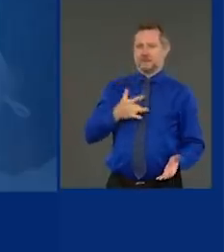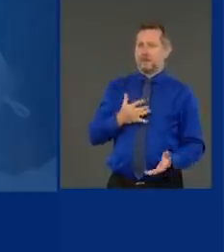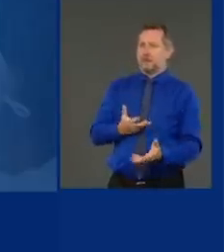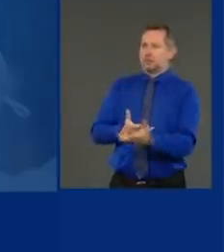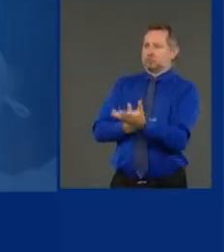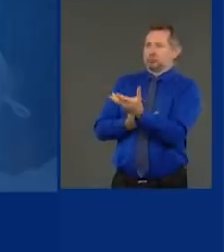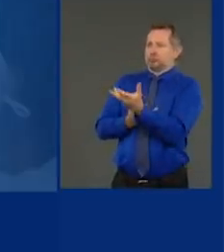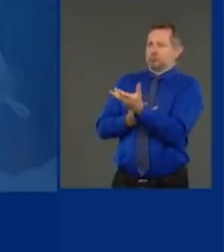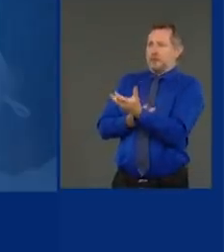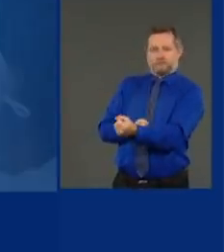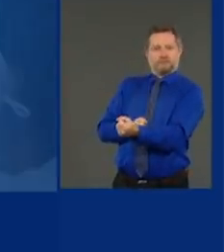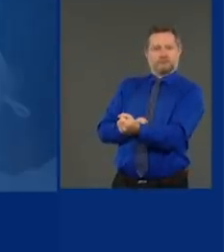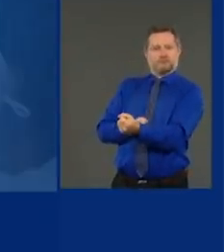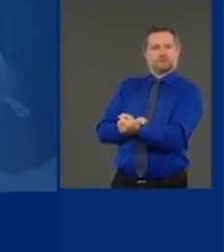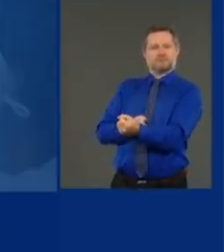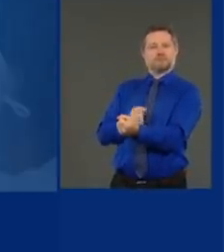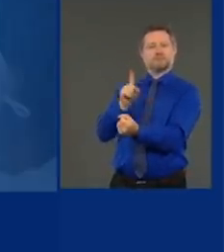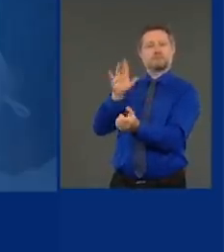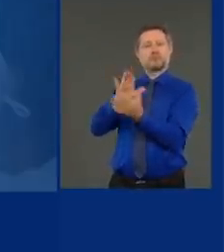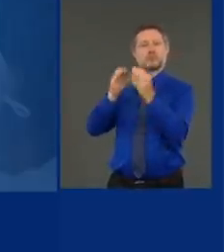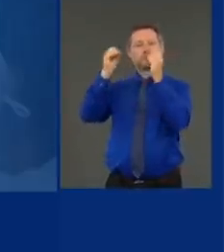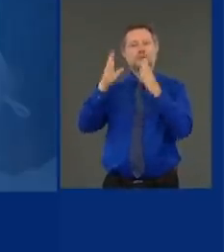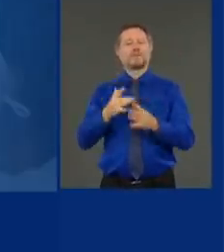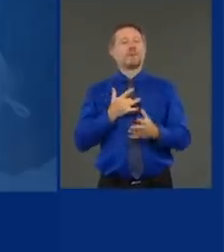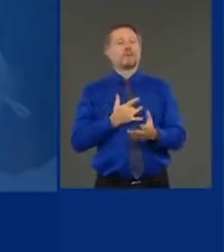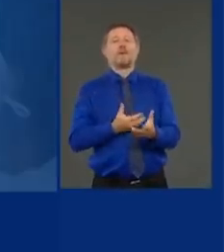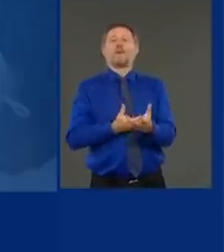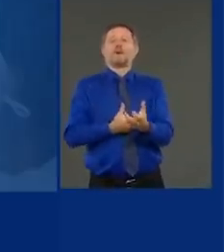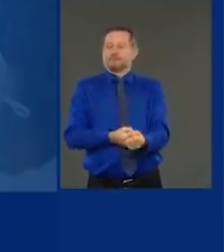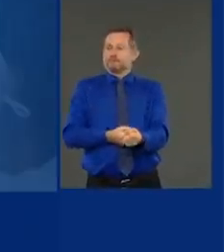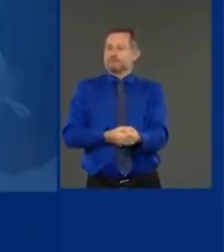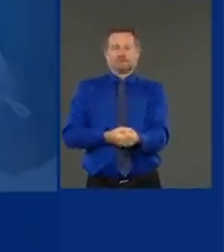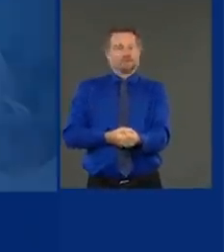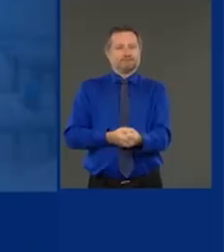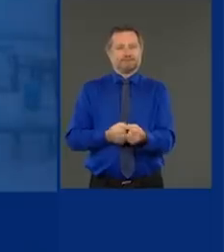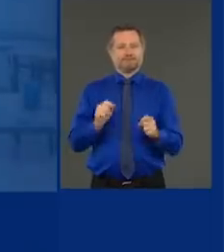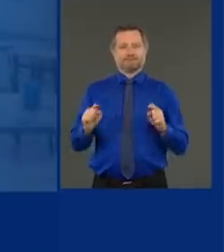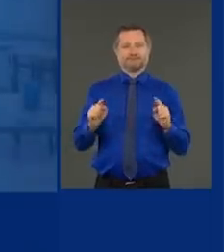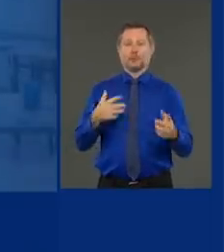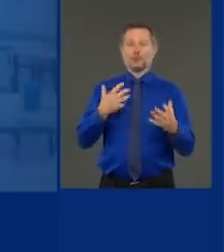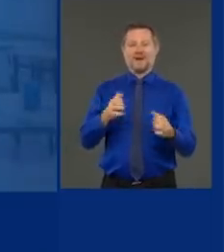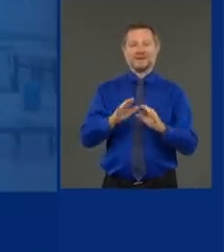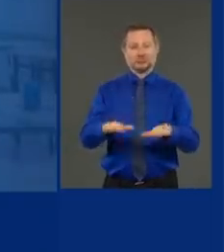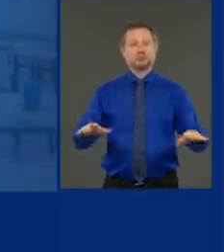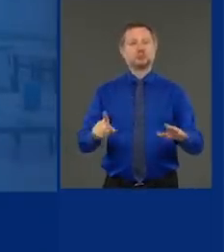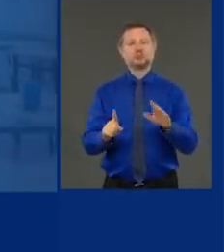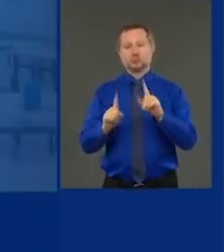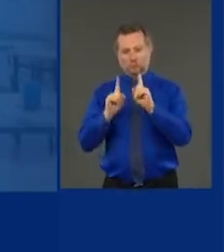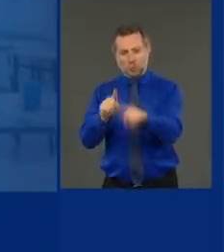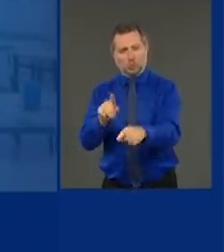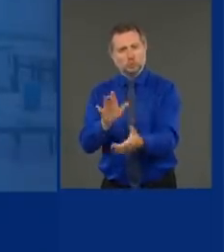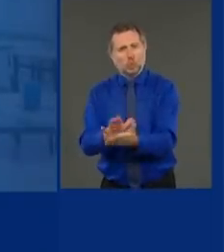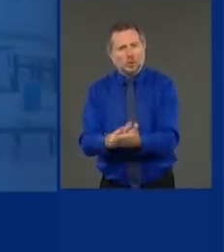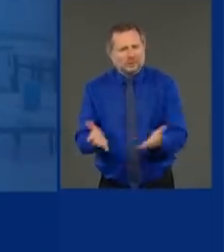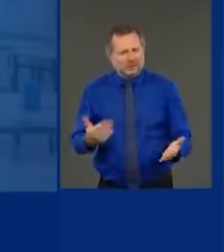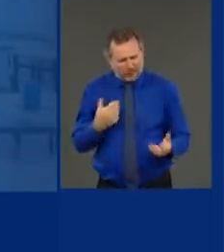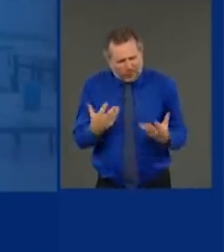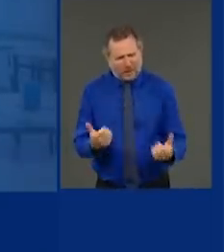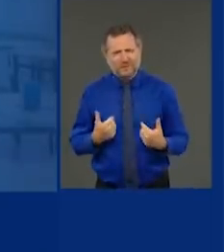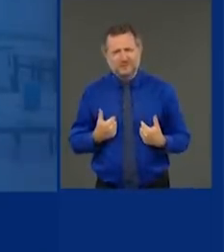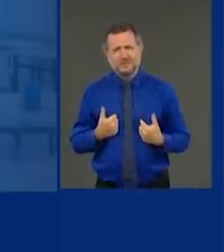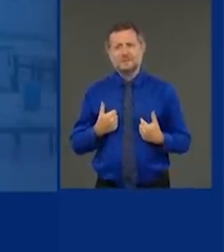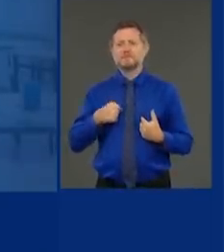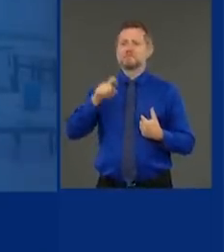the teachers to be comfortable. You need the children to show up at school. And there's going to have to be a